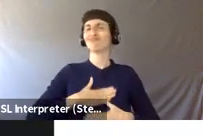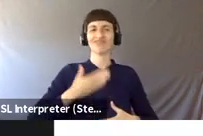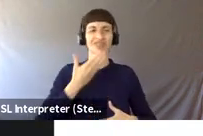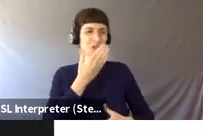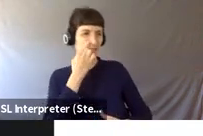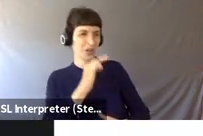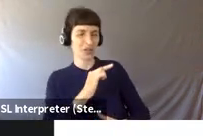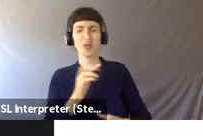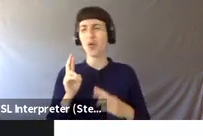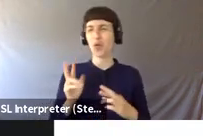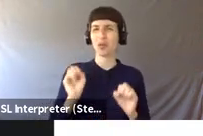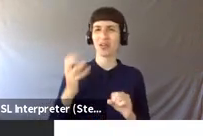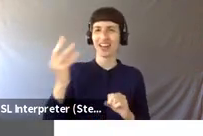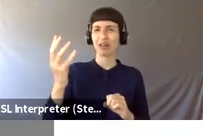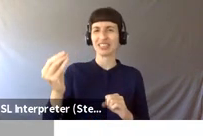well.